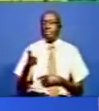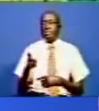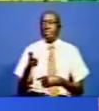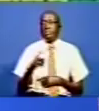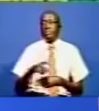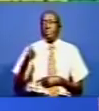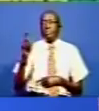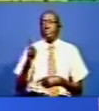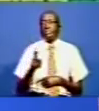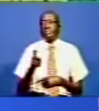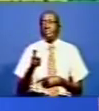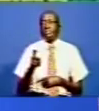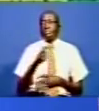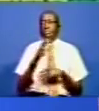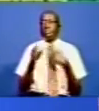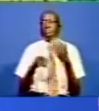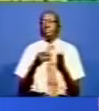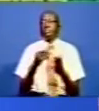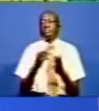do this in all arms of government.